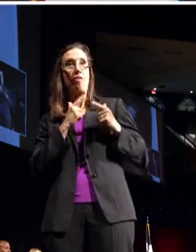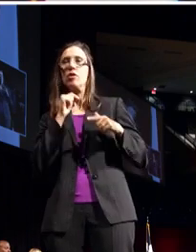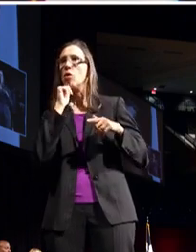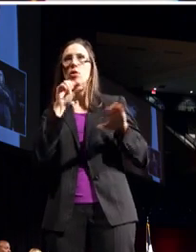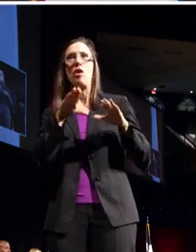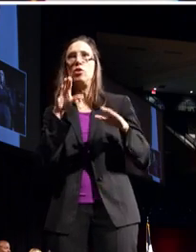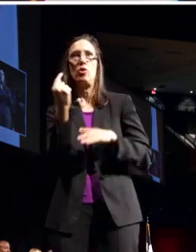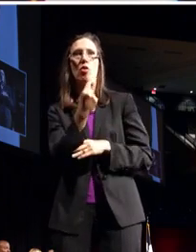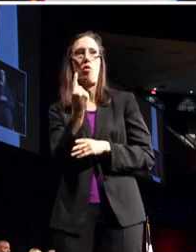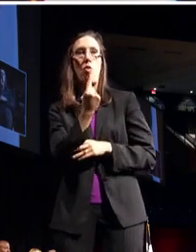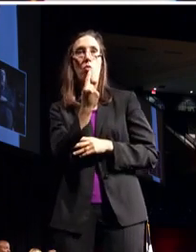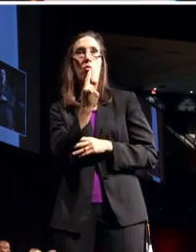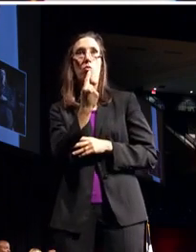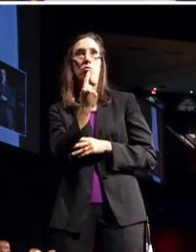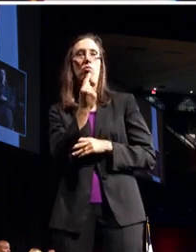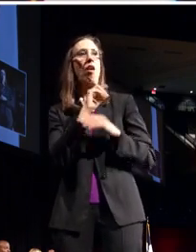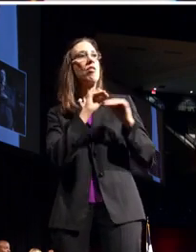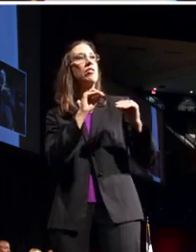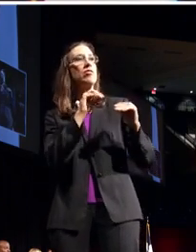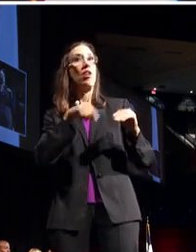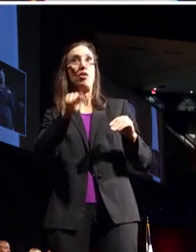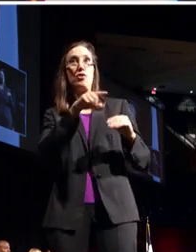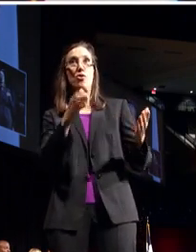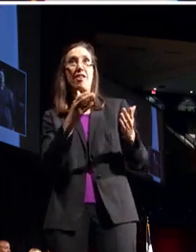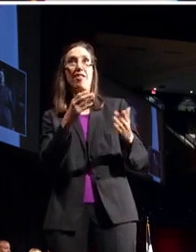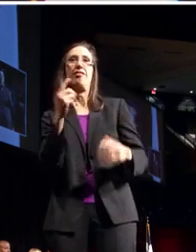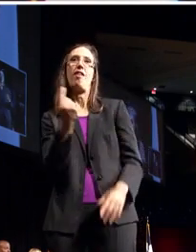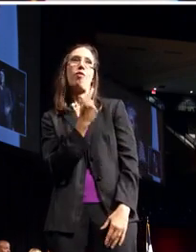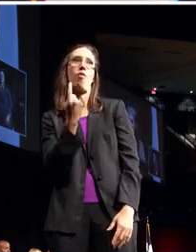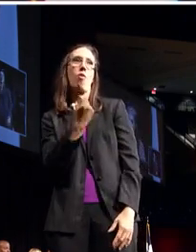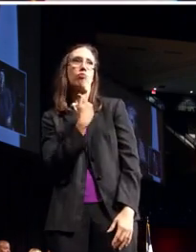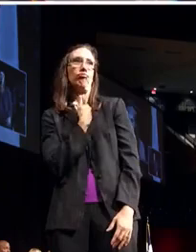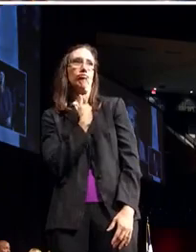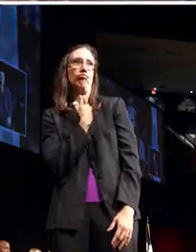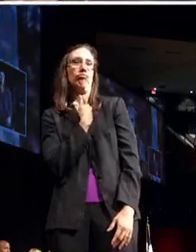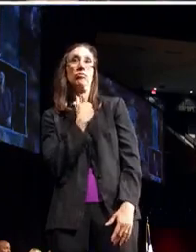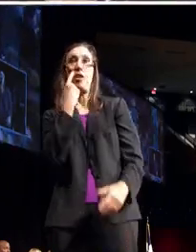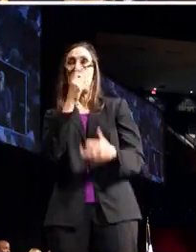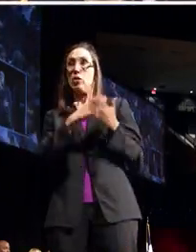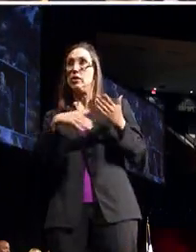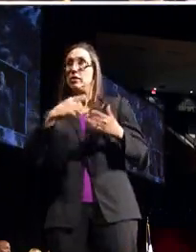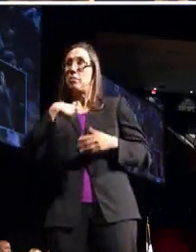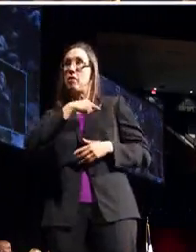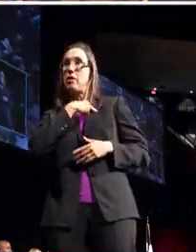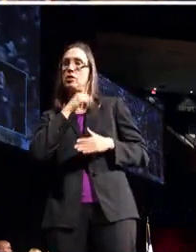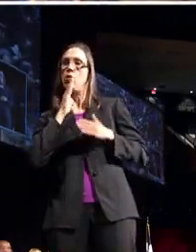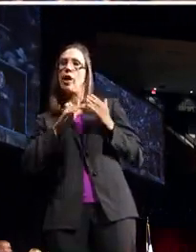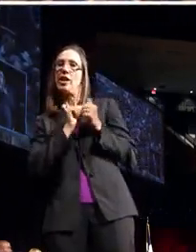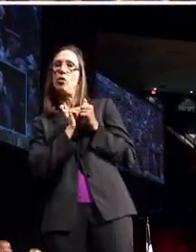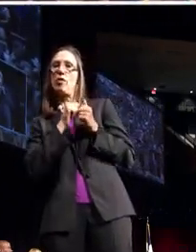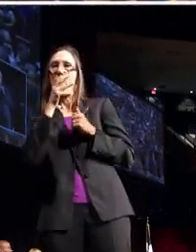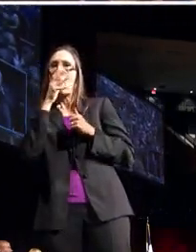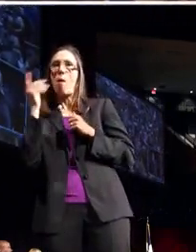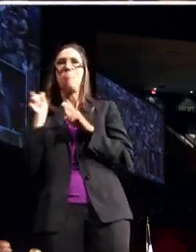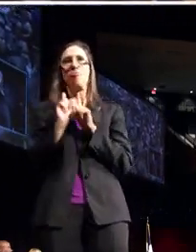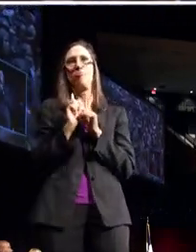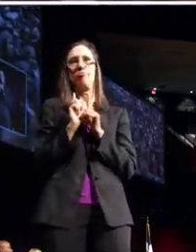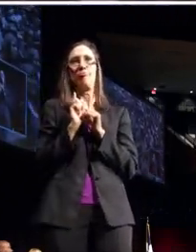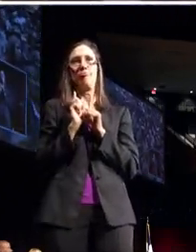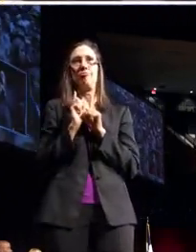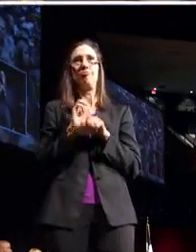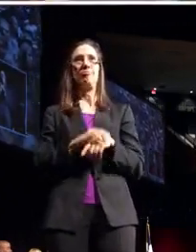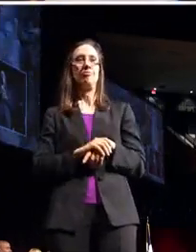alone, because none of us are here entirely by ourselves. For some of us, we're ending this chapter with mom by our side.